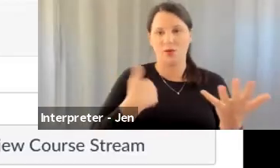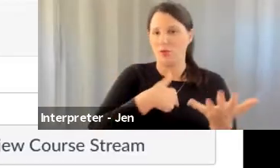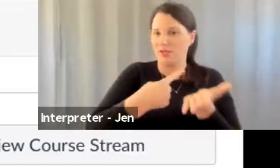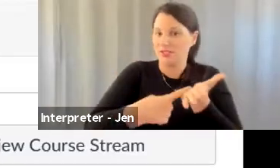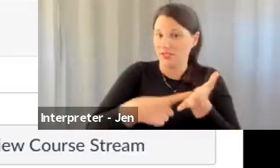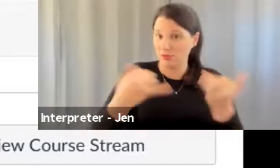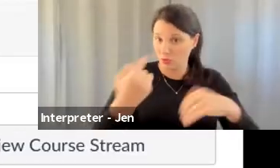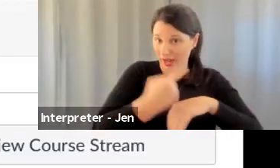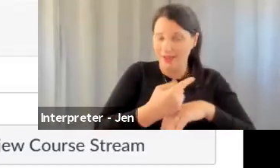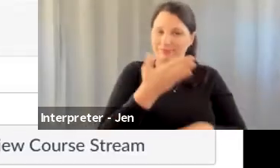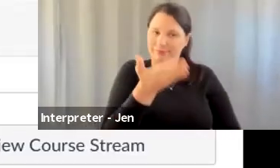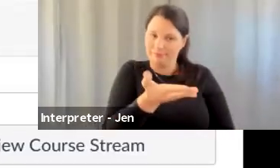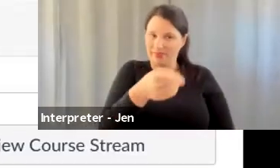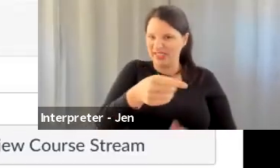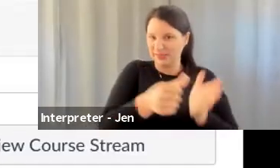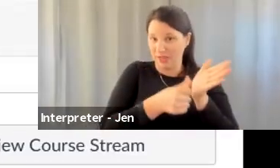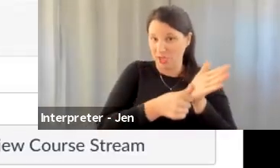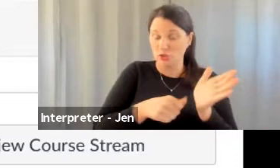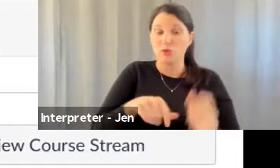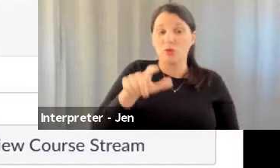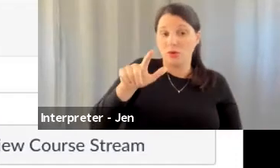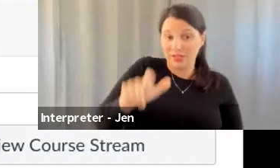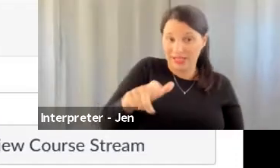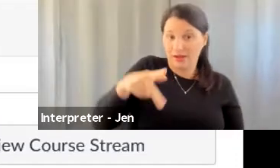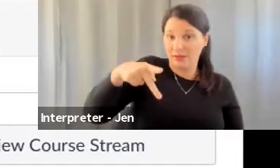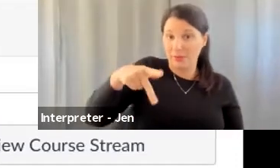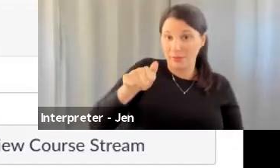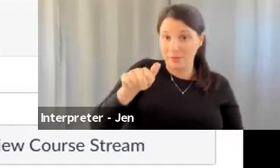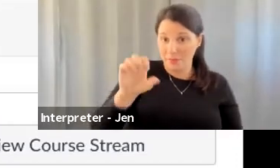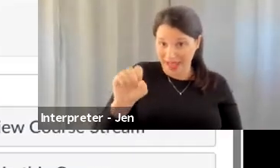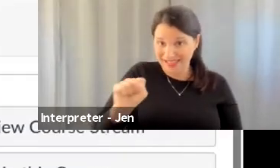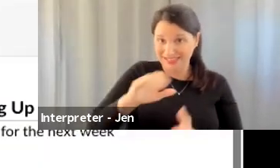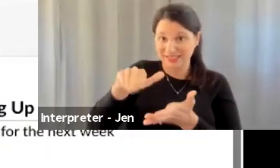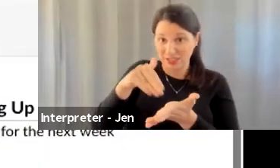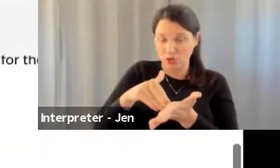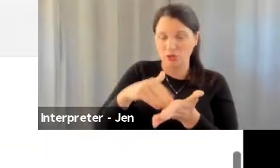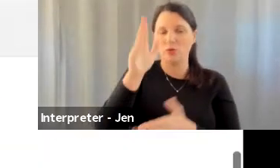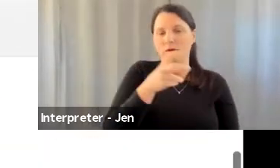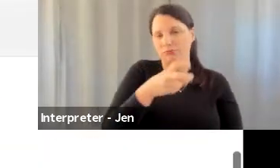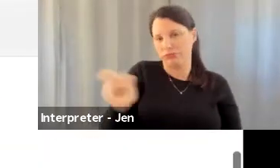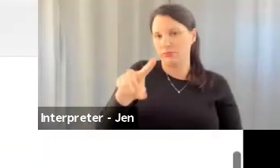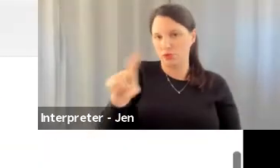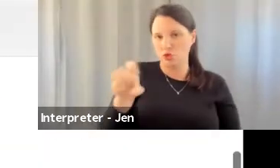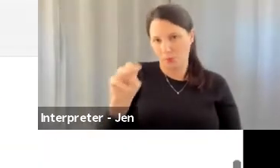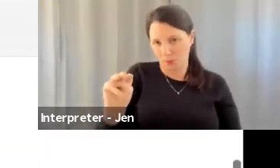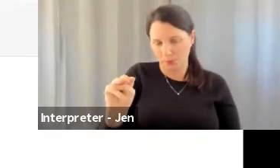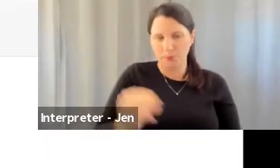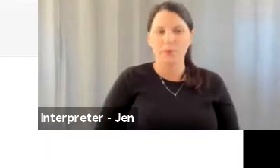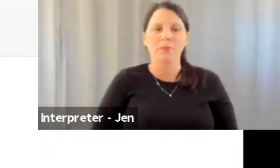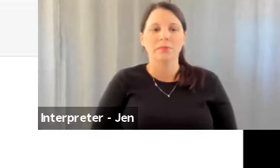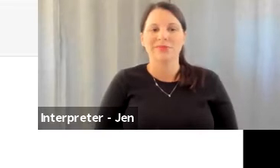access PASS, you're going to click on the PASS Center. It's going to direct you automatically to Zoom. Same with the Math Support